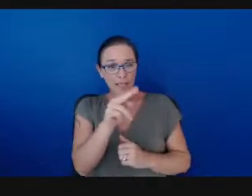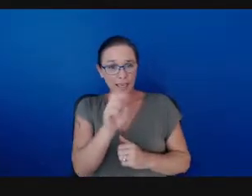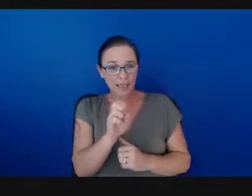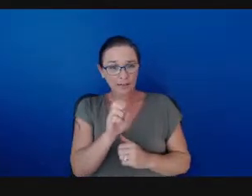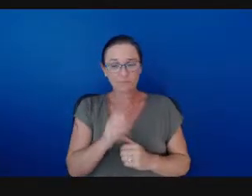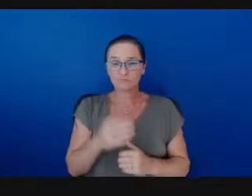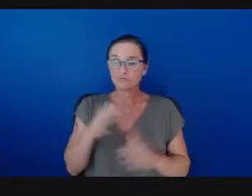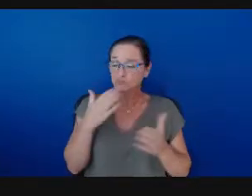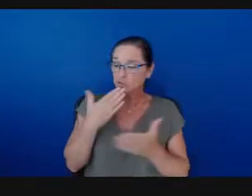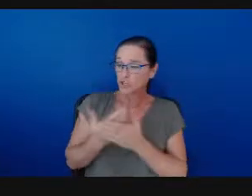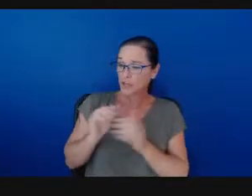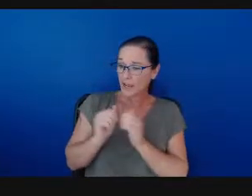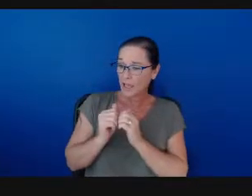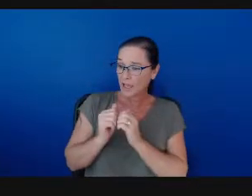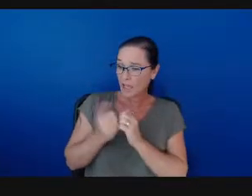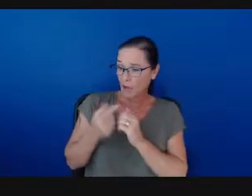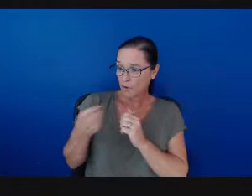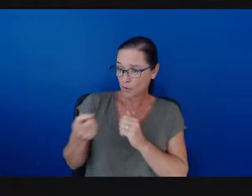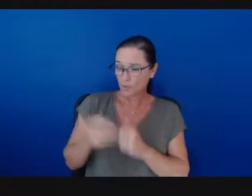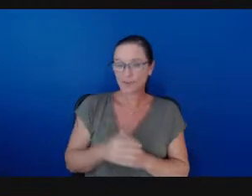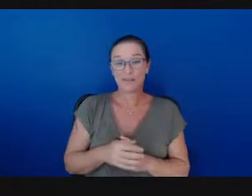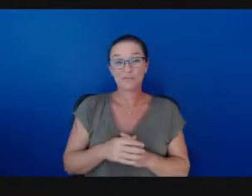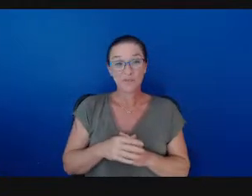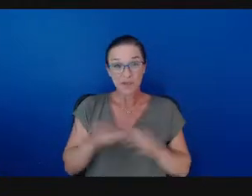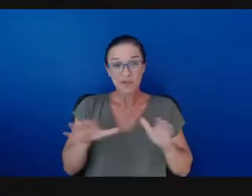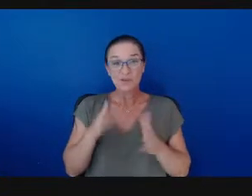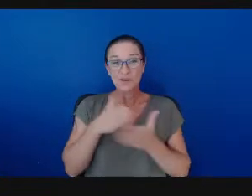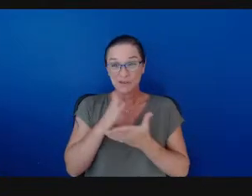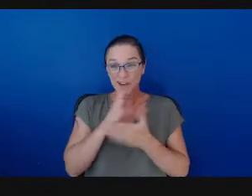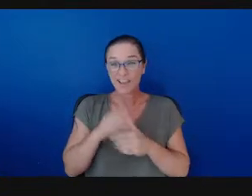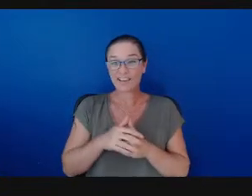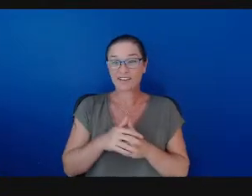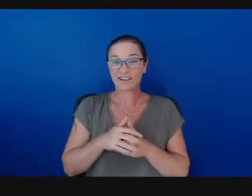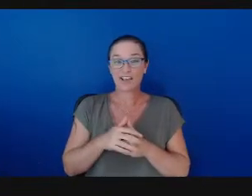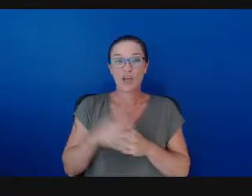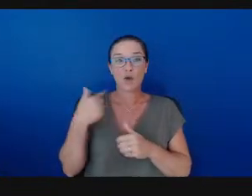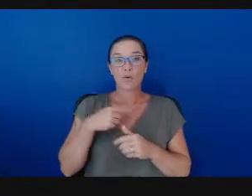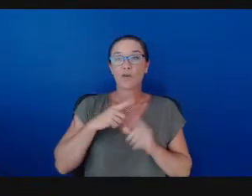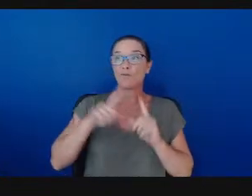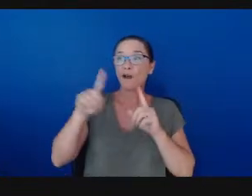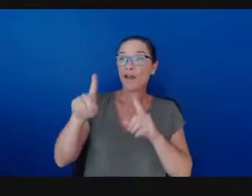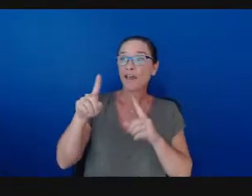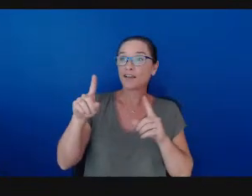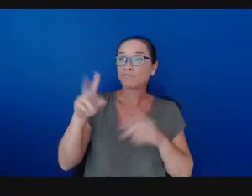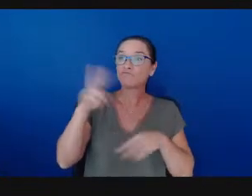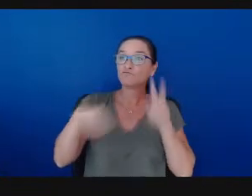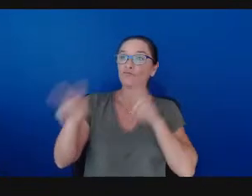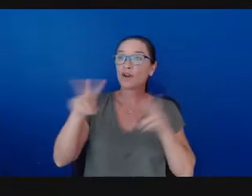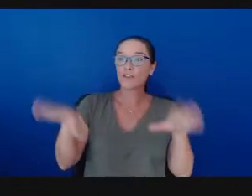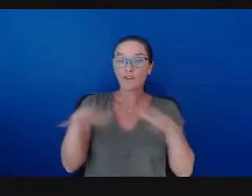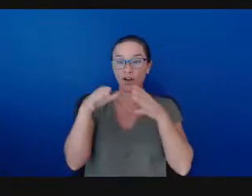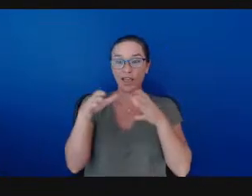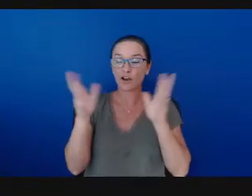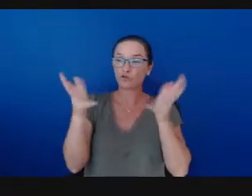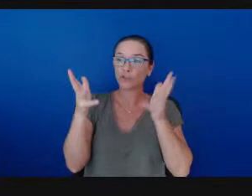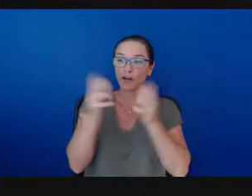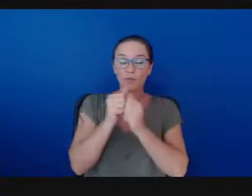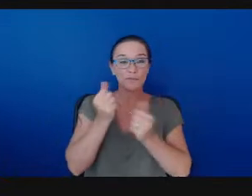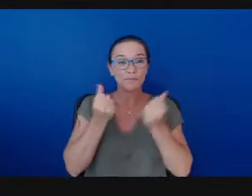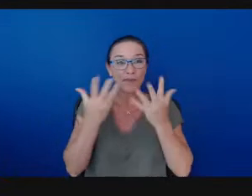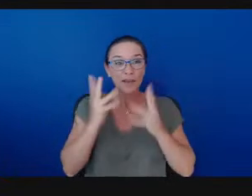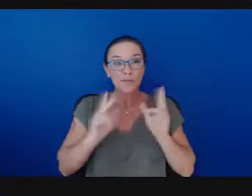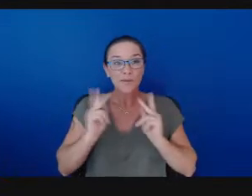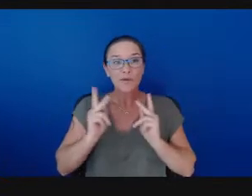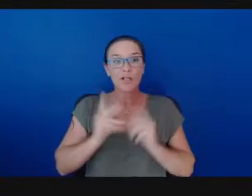yourself? I'm doing all right. We've been up around looking at the volcano, talking story with lots of people.